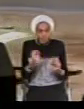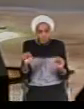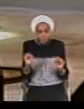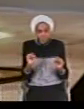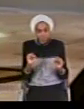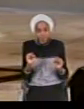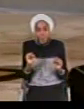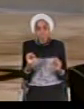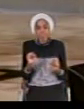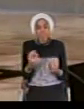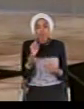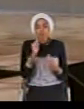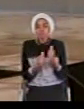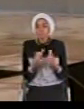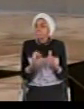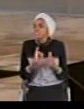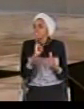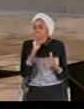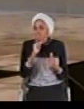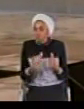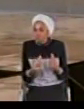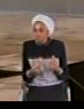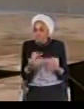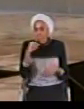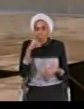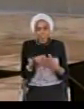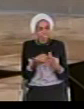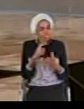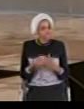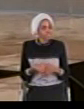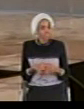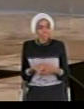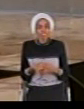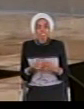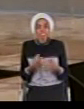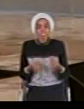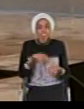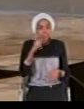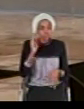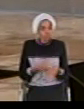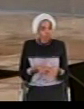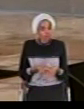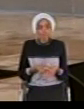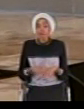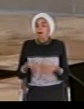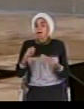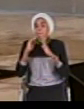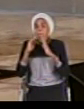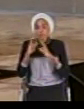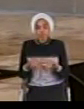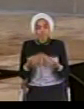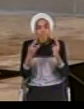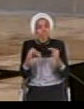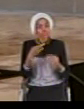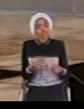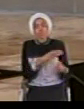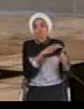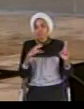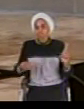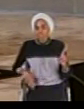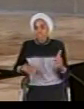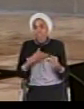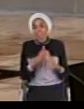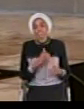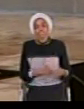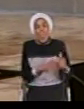salvation, which is not in the original revelation of Christ and of the